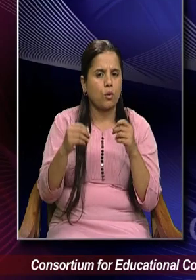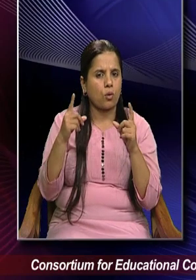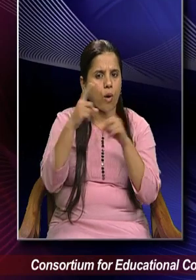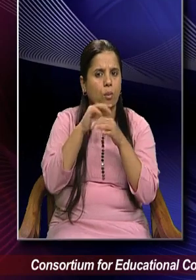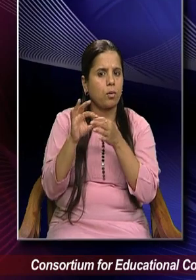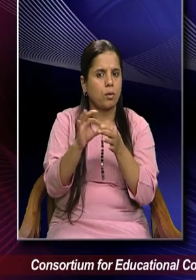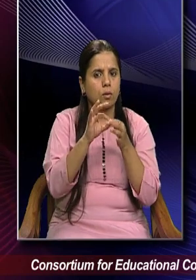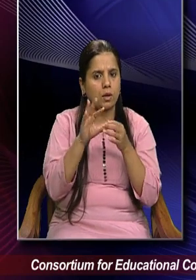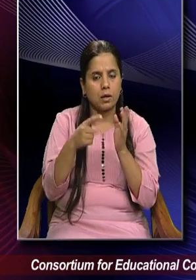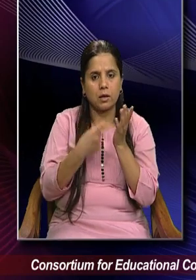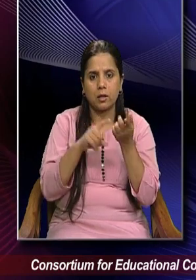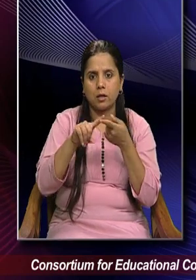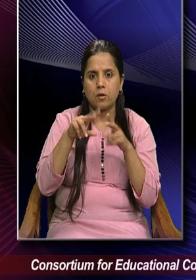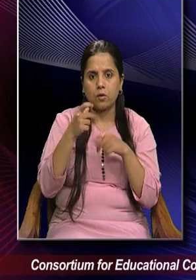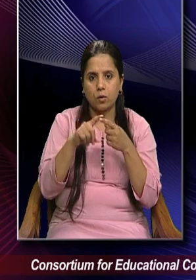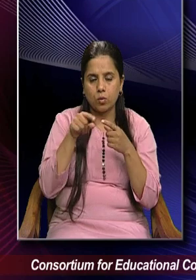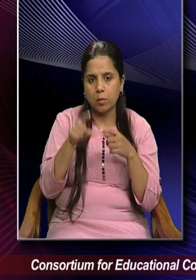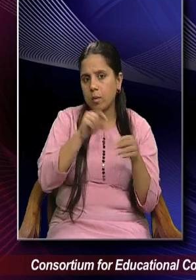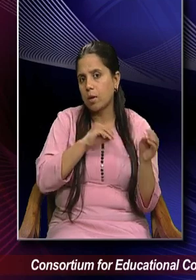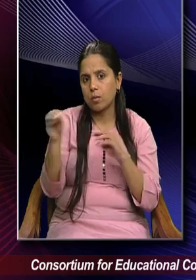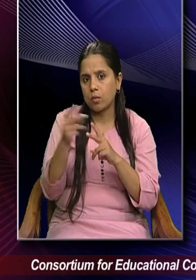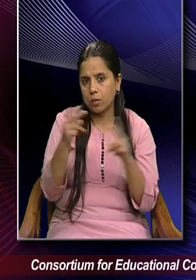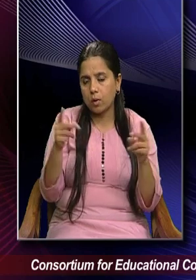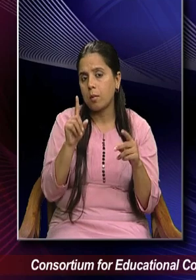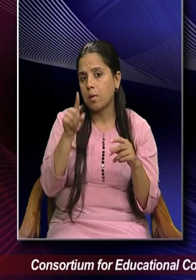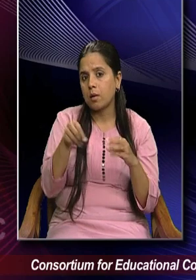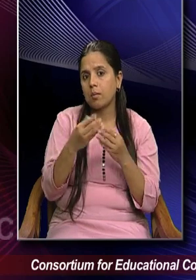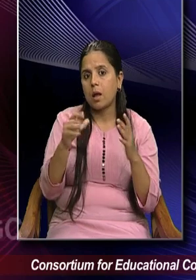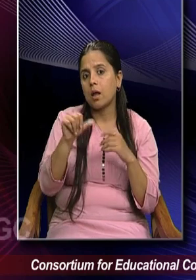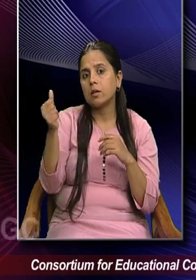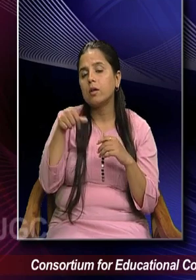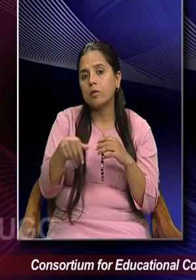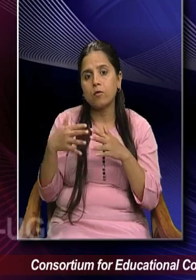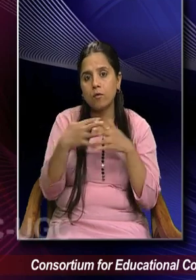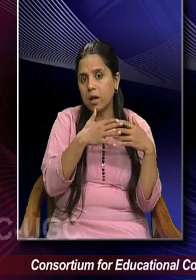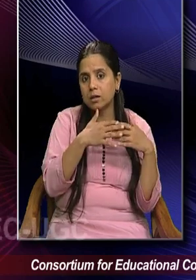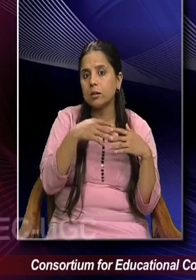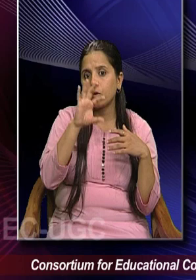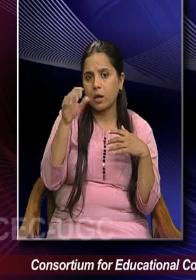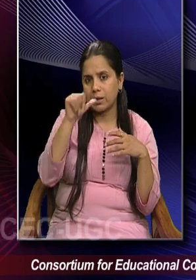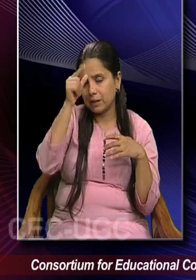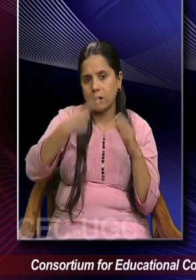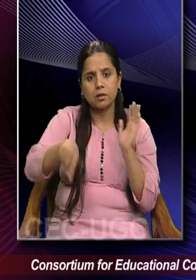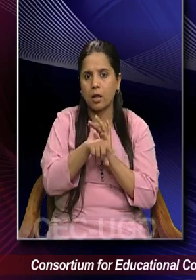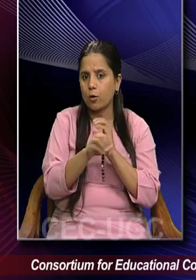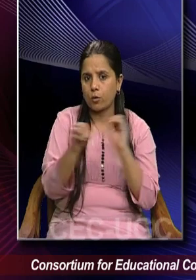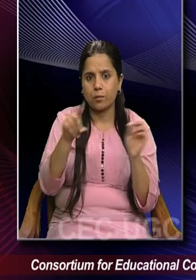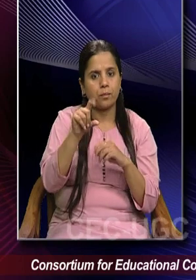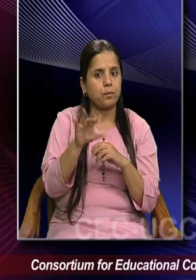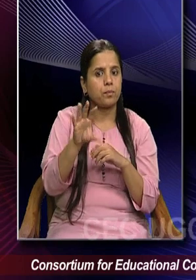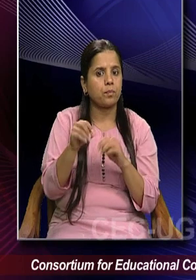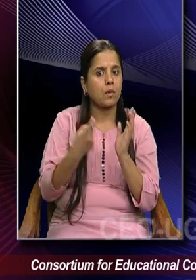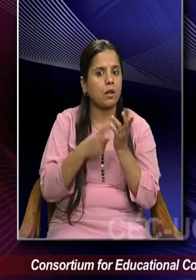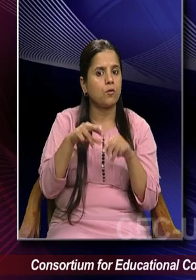relationship with refugees and migrants. Unlike many Western countries, India is not a signatory of the 1951